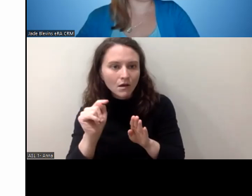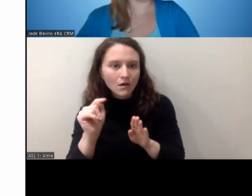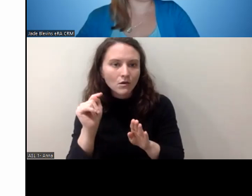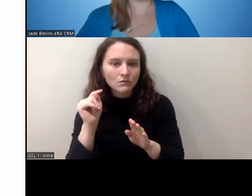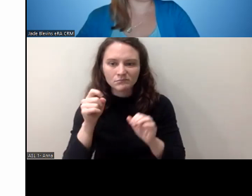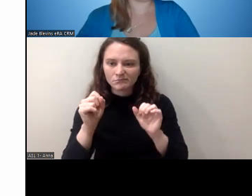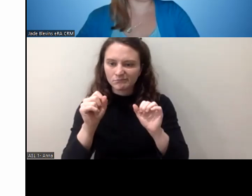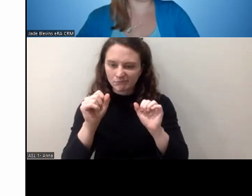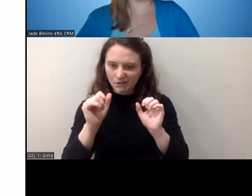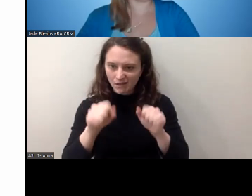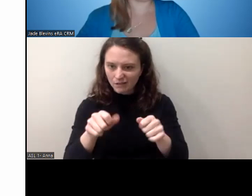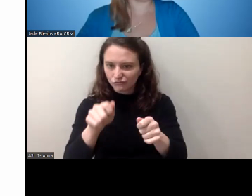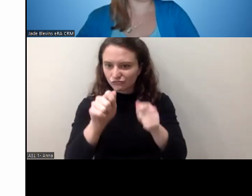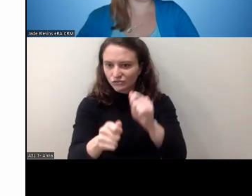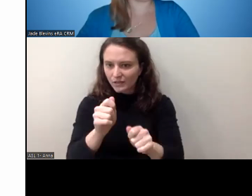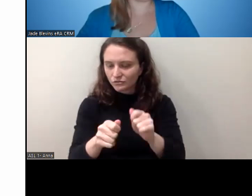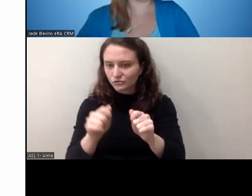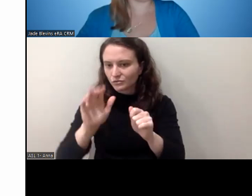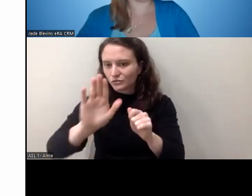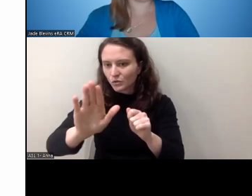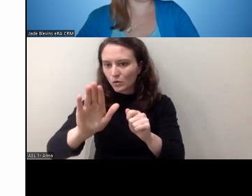you need to focus.